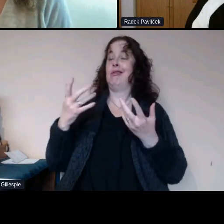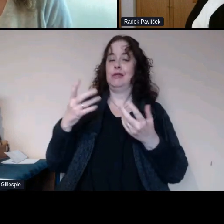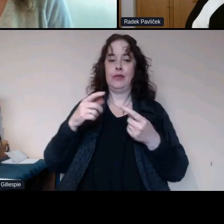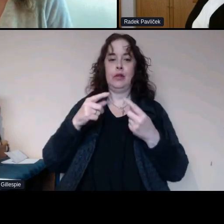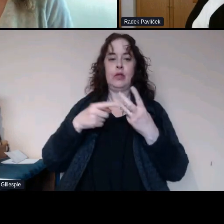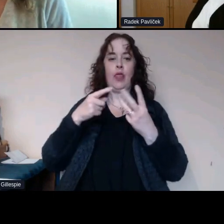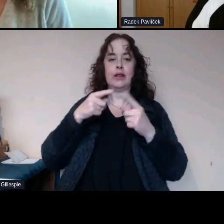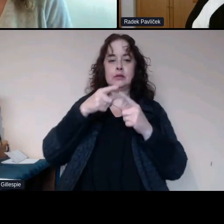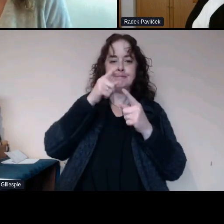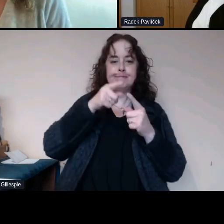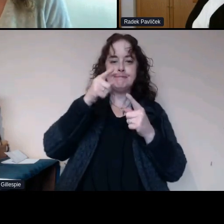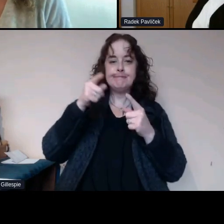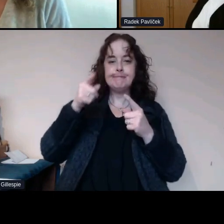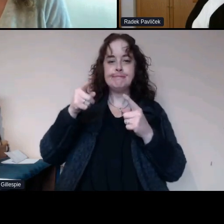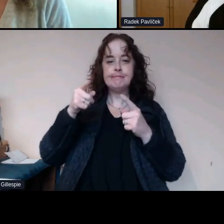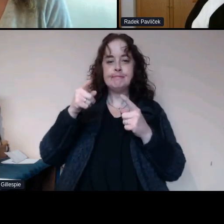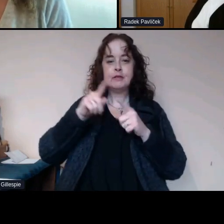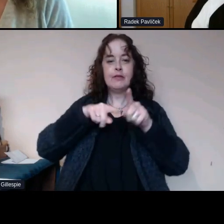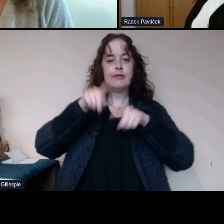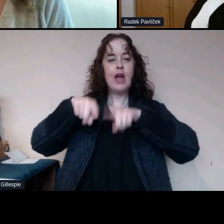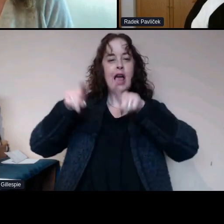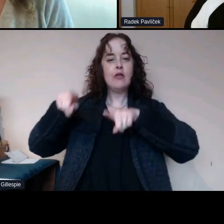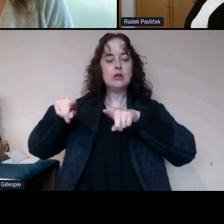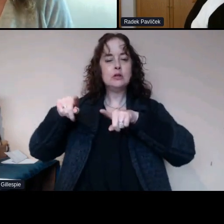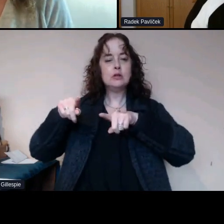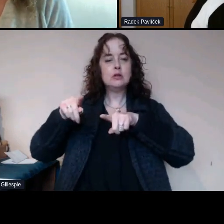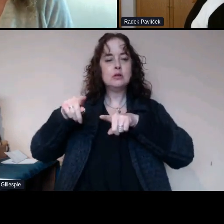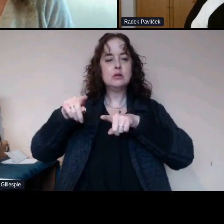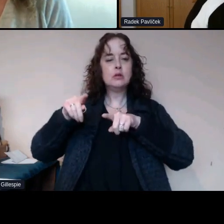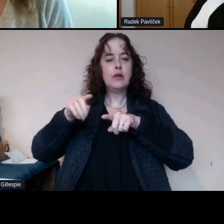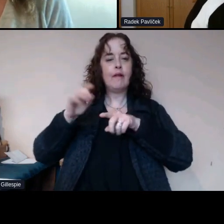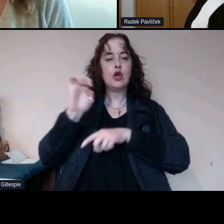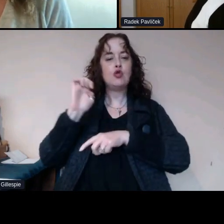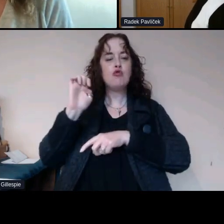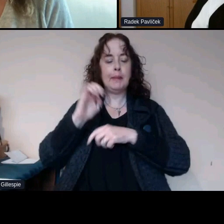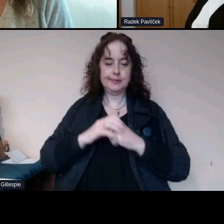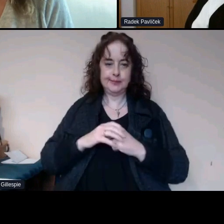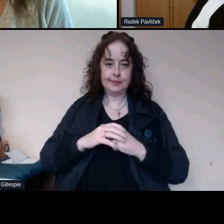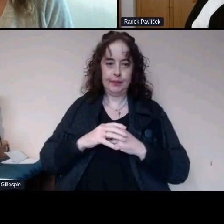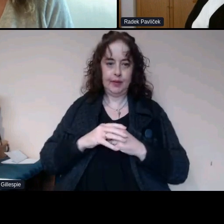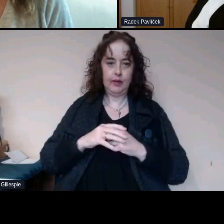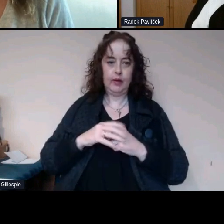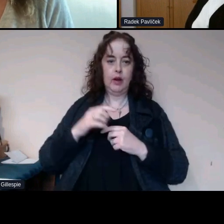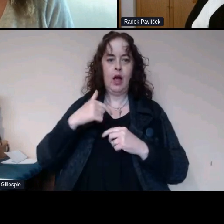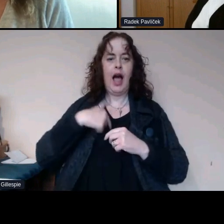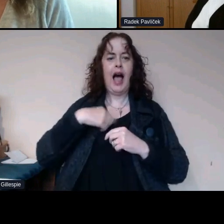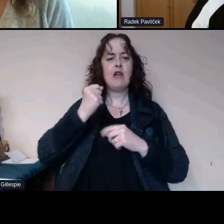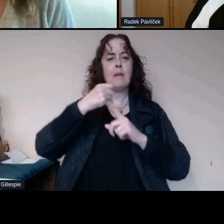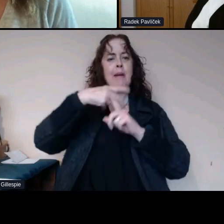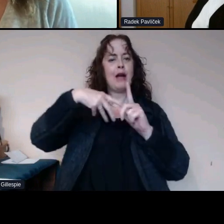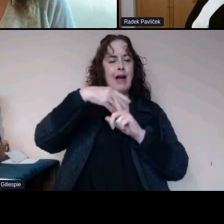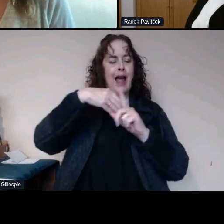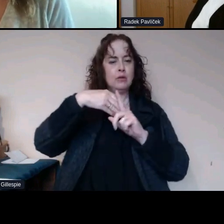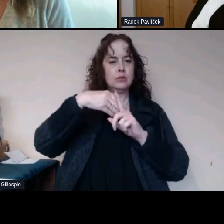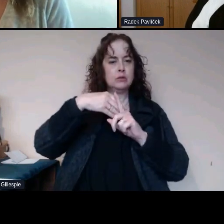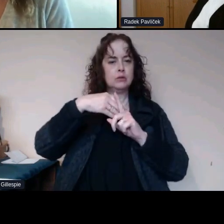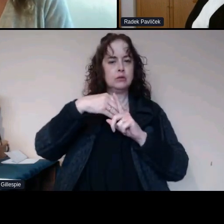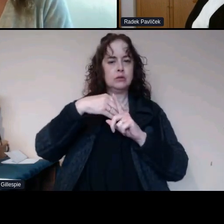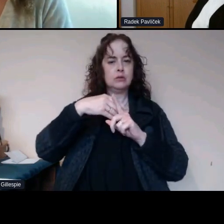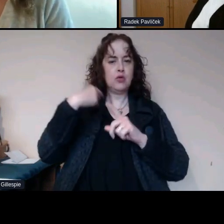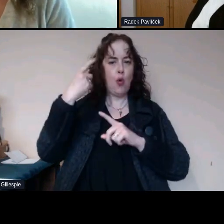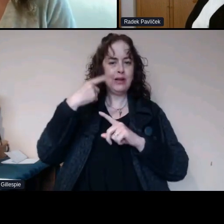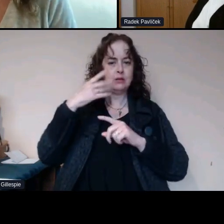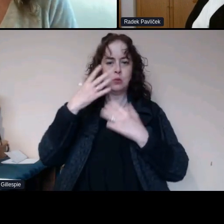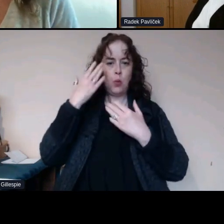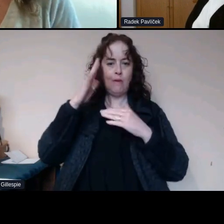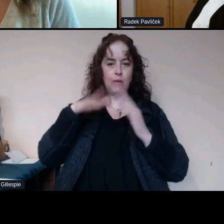are spread out in different parts of Europe, I guess. And I have a little bit of background noise. I don't know where that is coming from, but